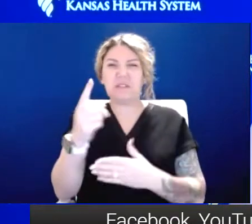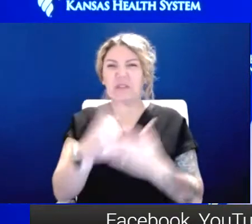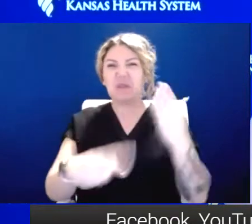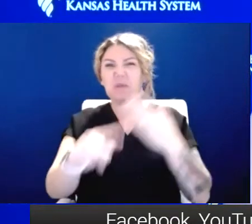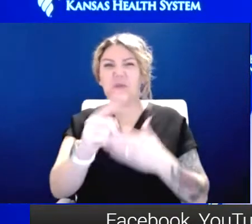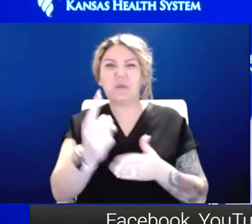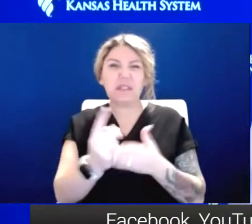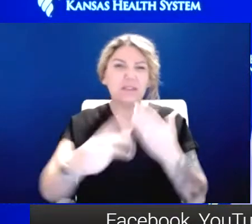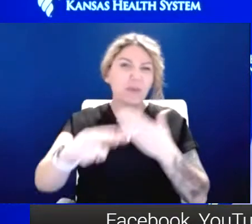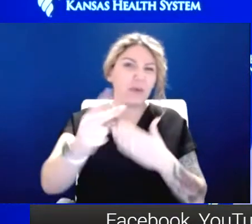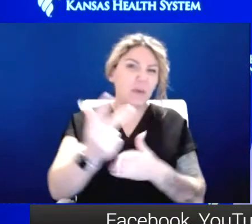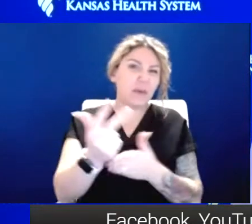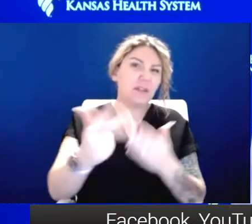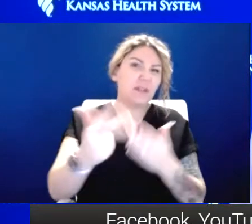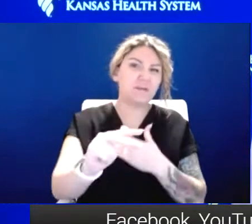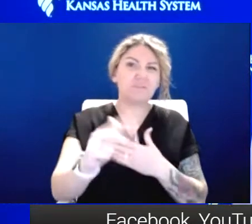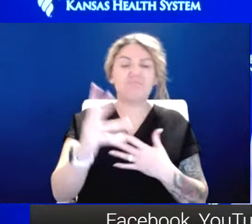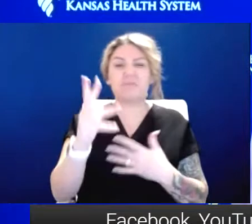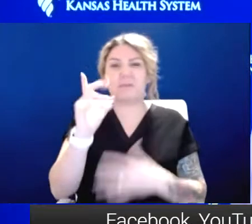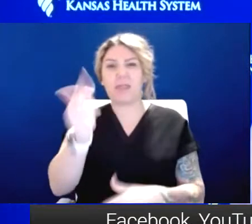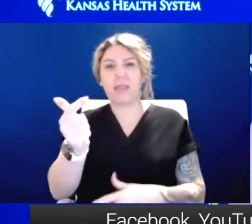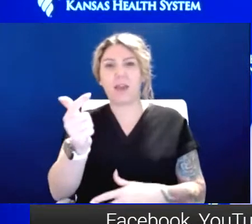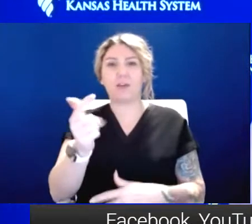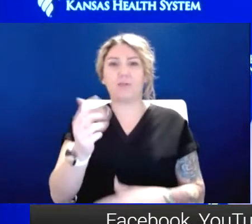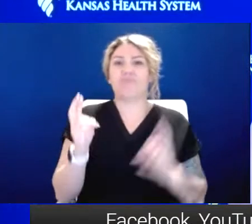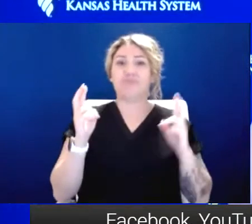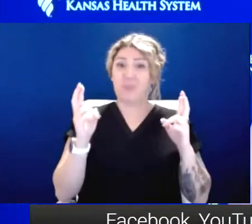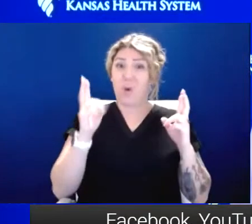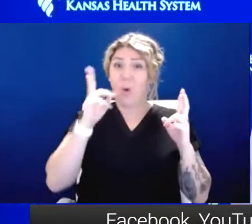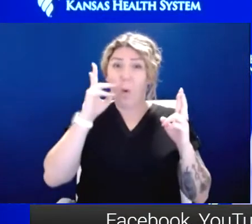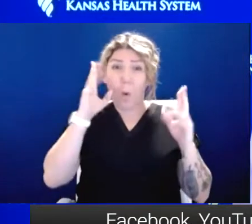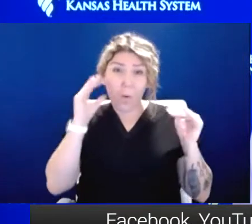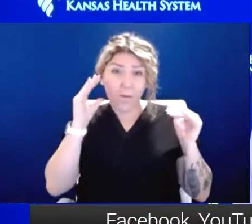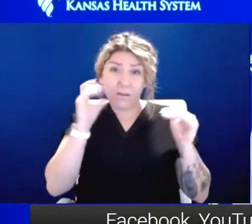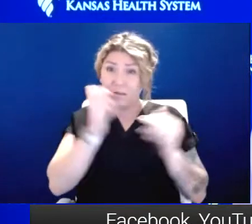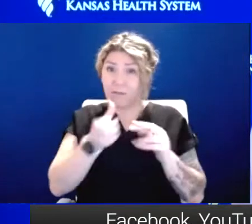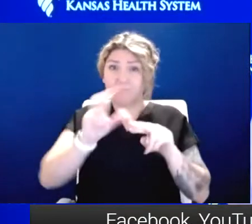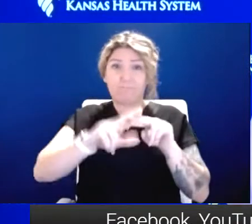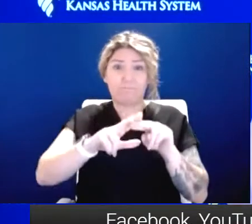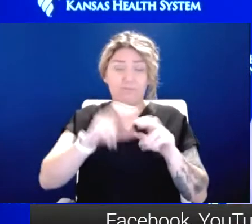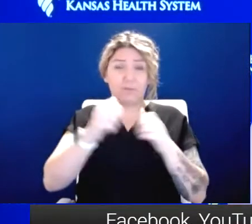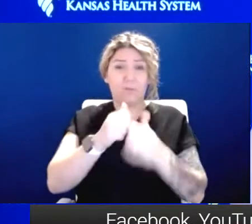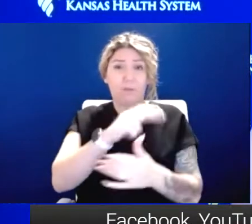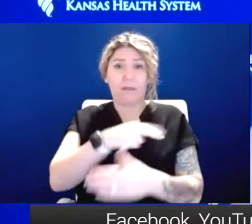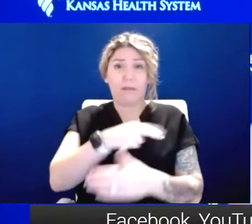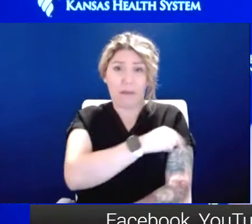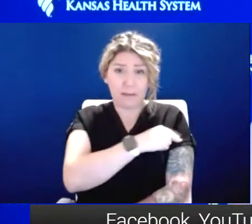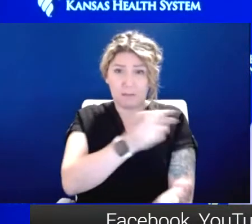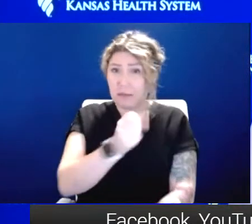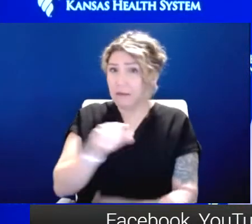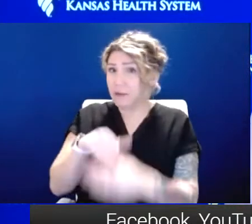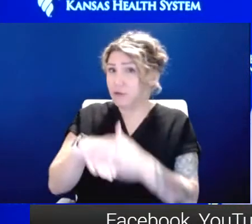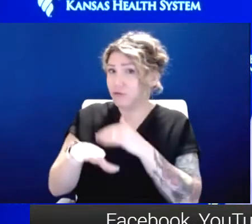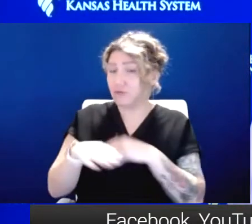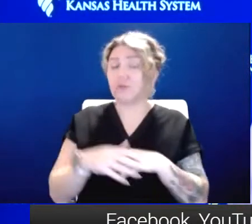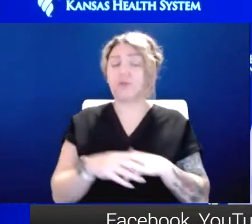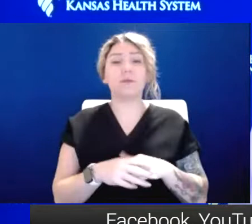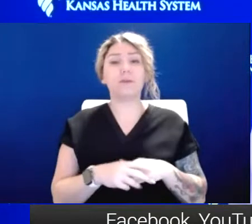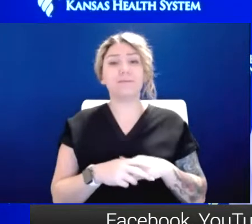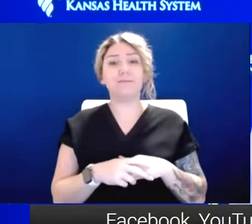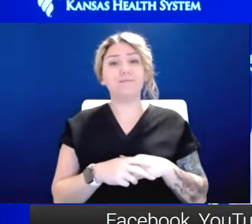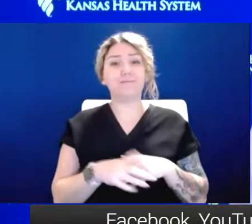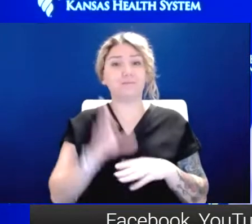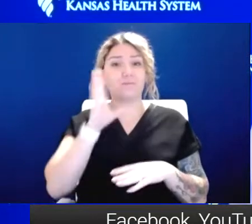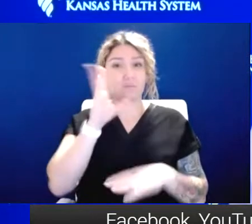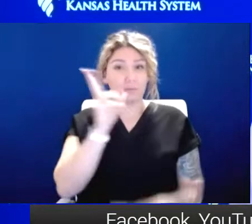we'll keep our fingers crossed on that. Hopefully there won't be that increase in hospitalization, and we'll just kind of see what the